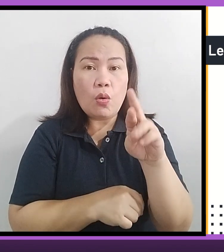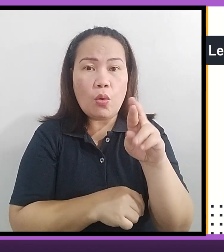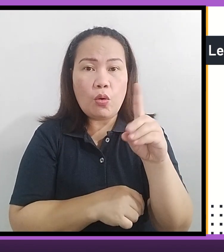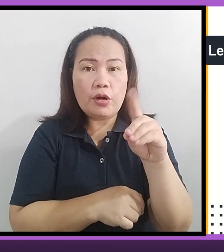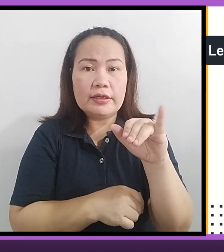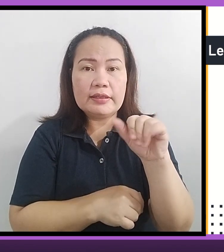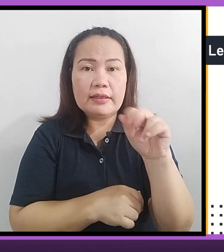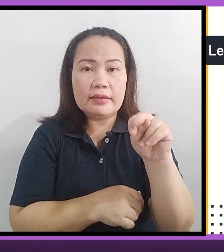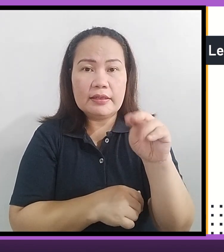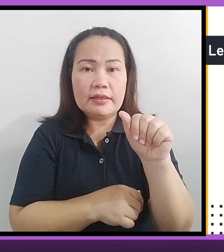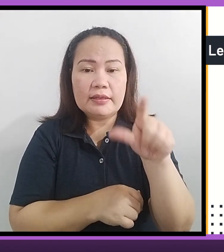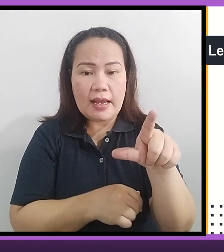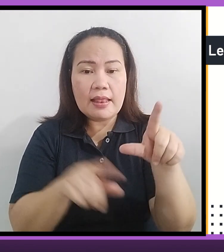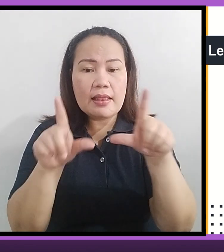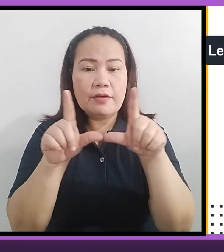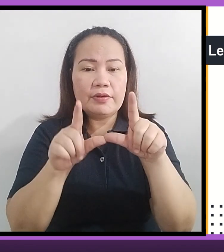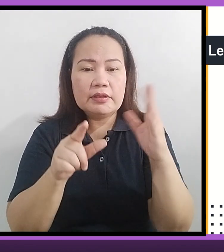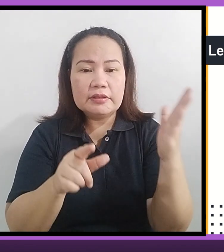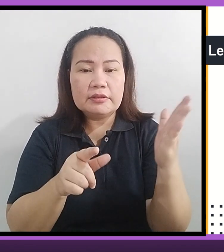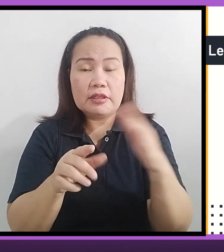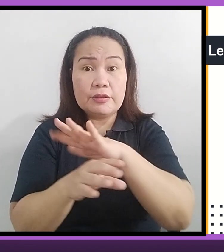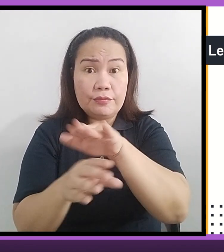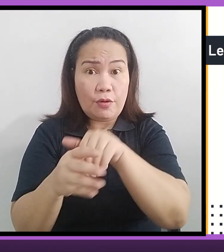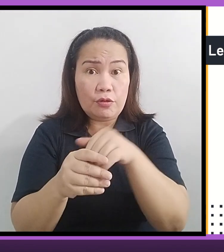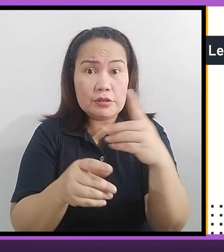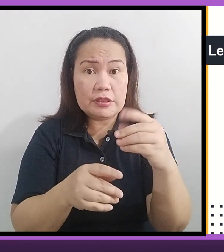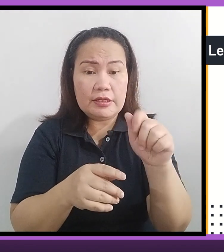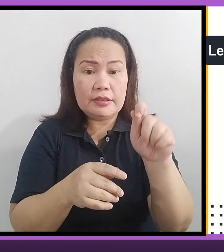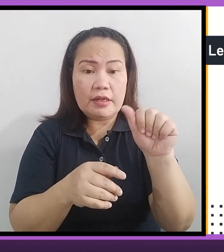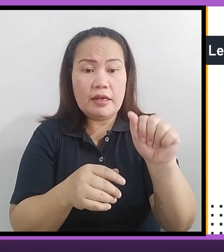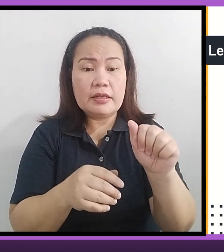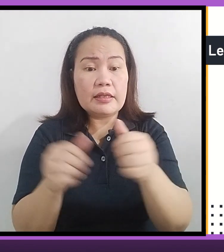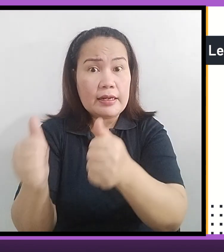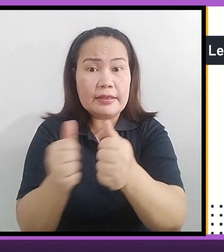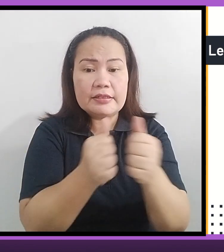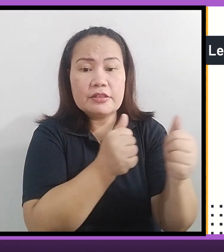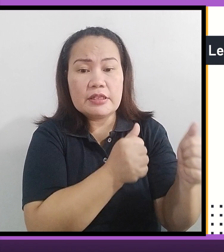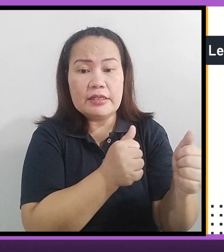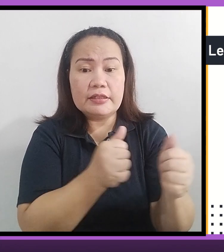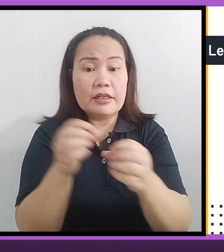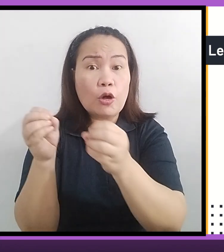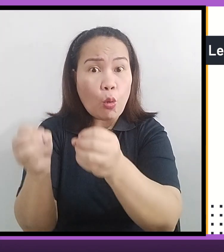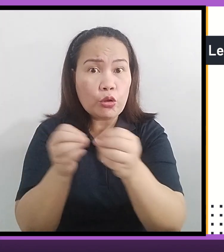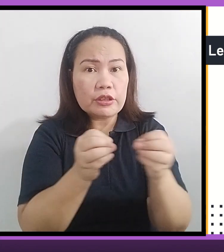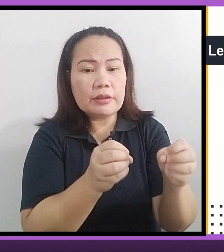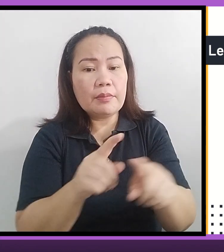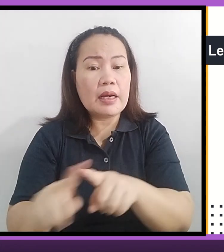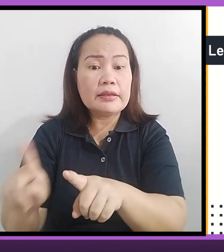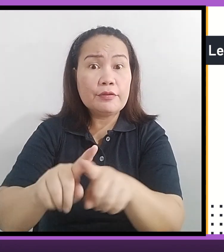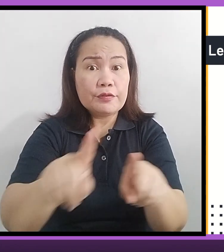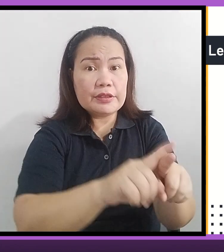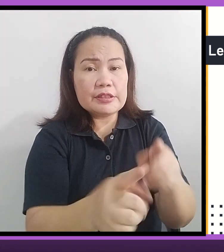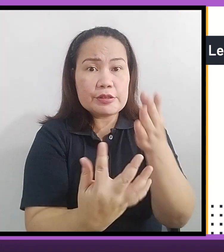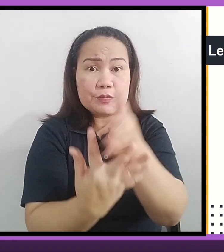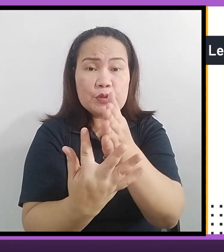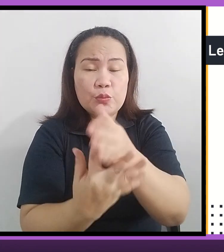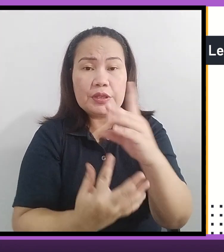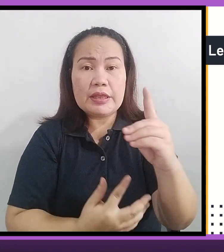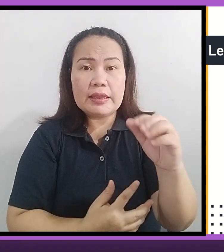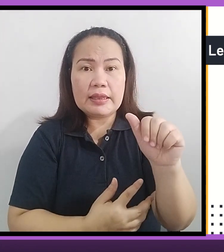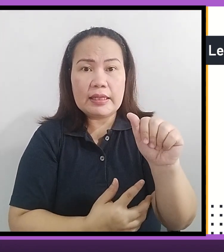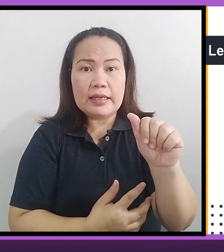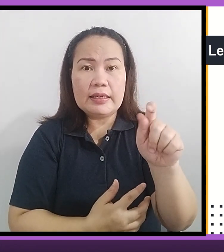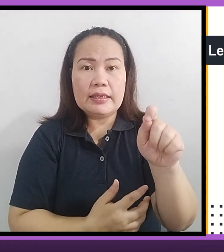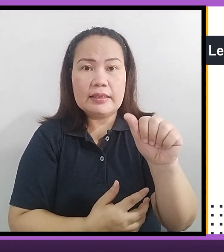this involves data that arrange in some order but differences between data. So from the word